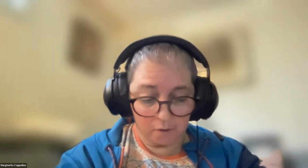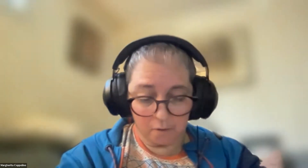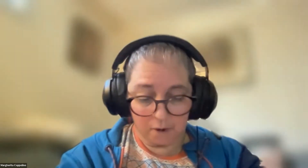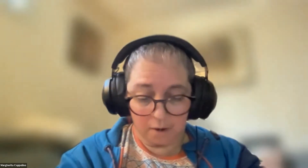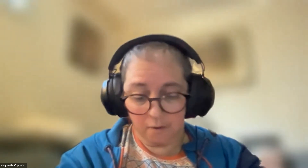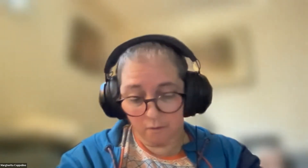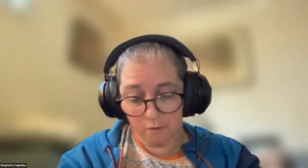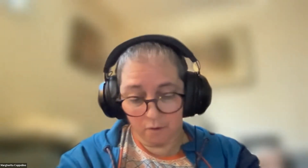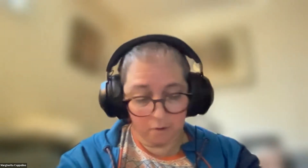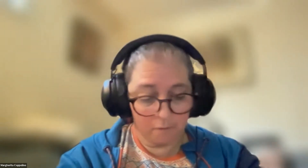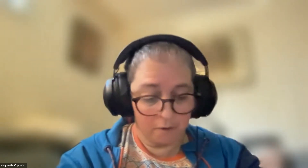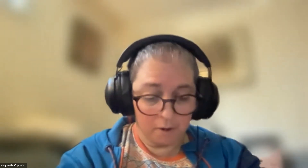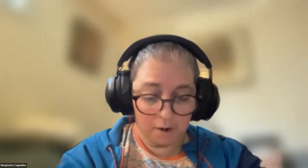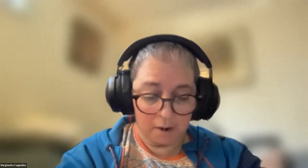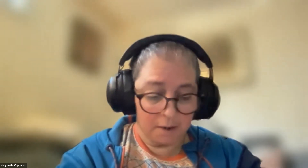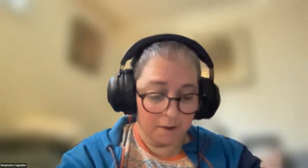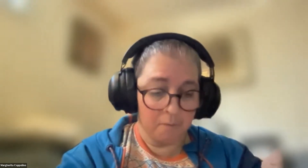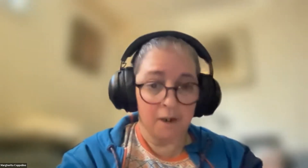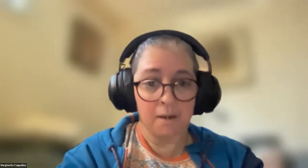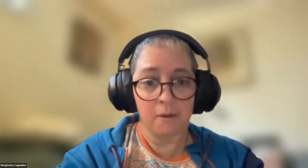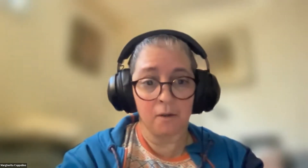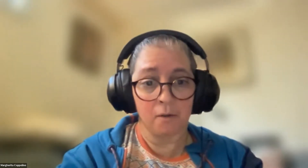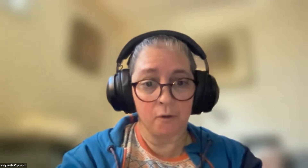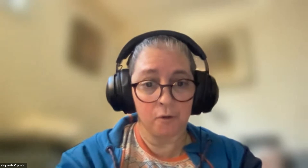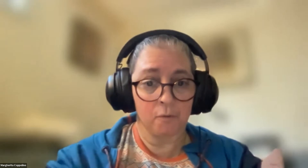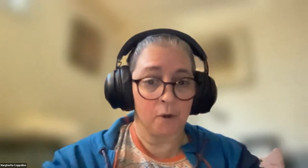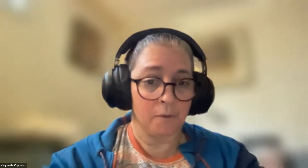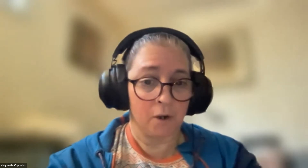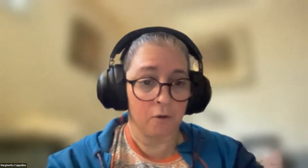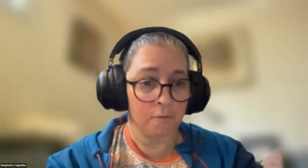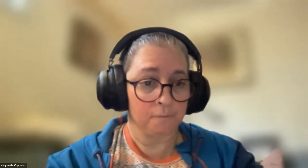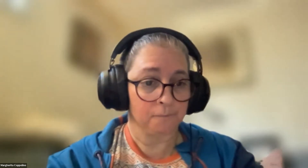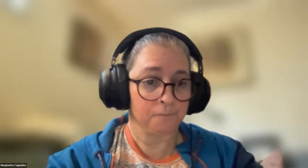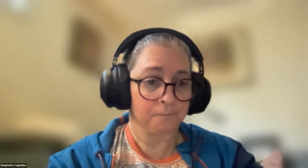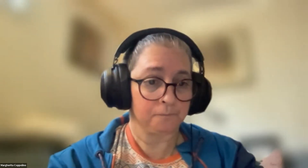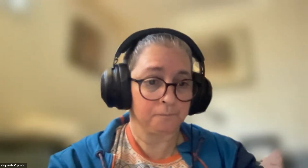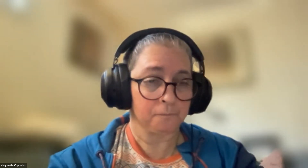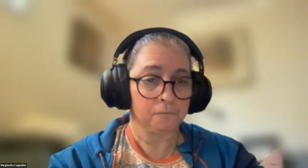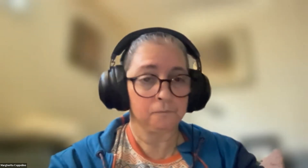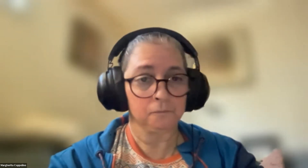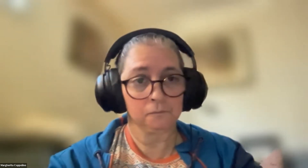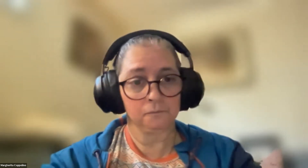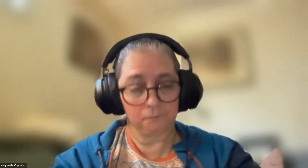particularly those arising during the COVID-19 pandemic. Over to you, Bob. Thank you.